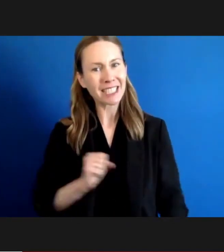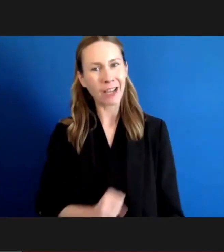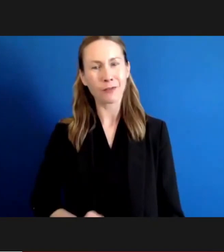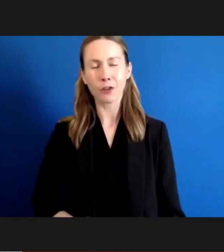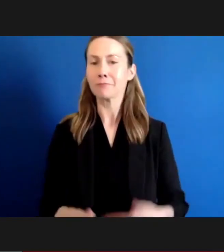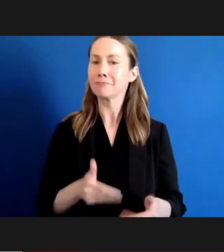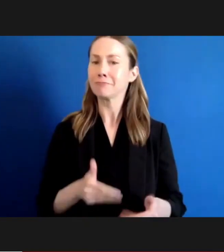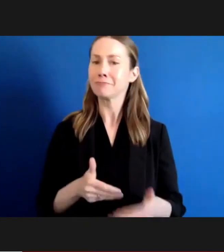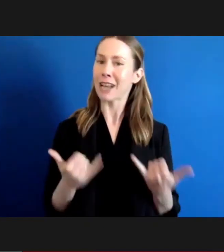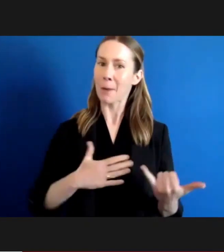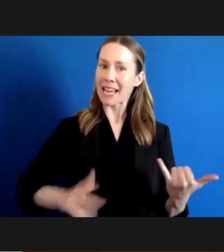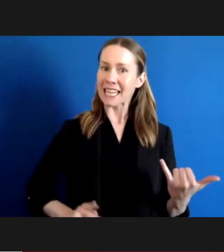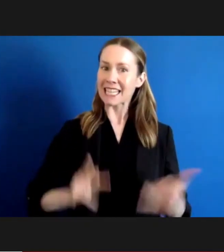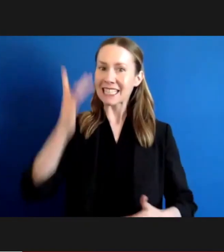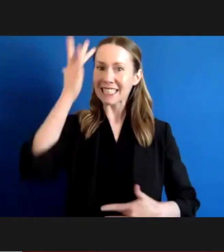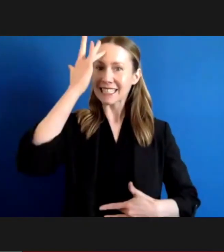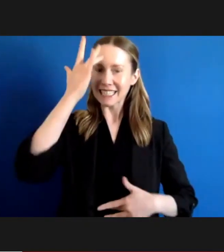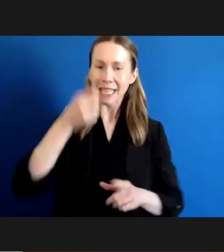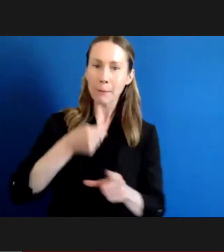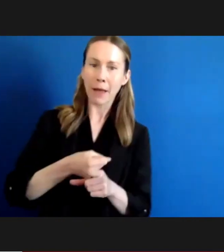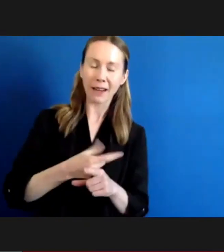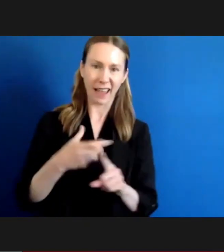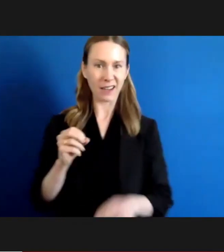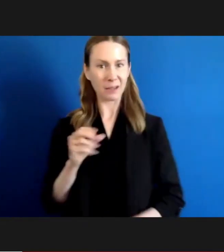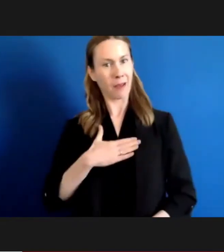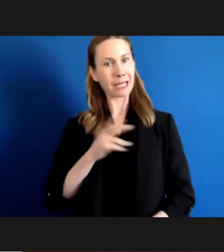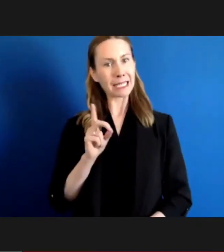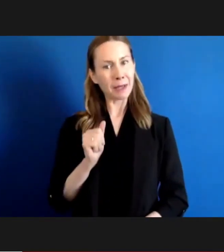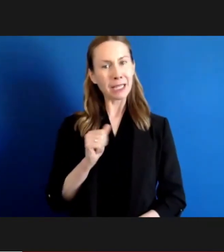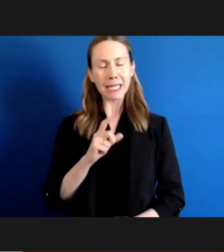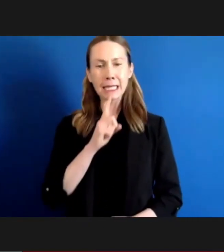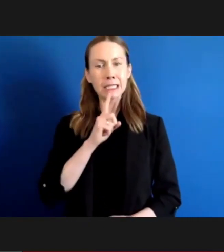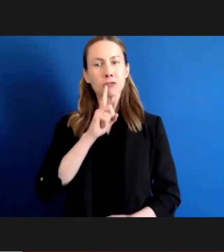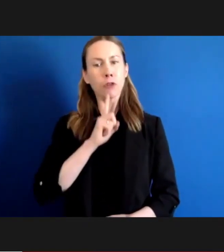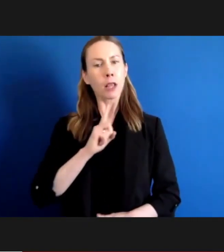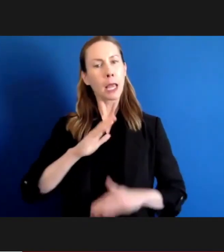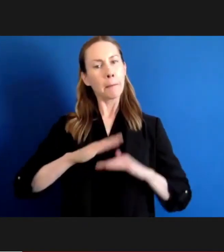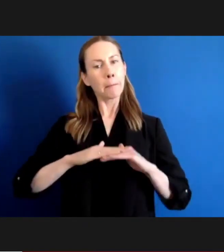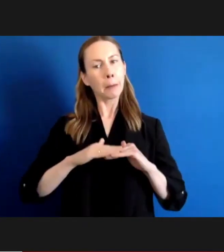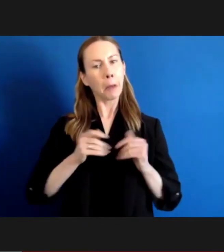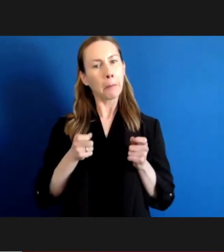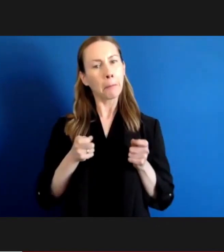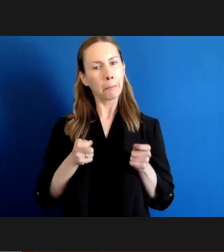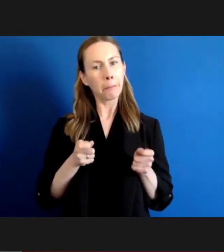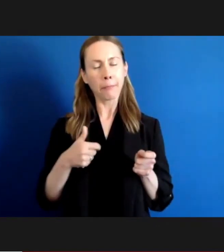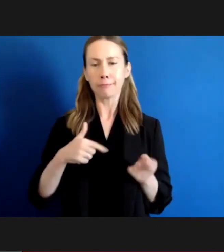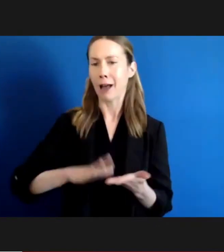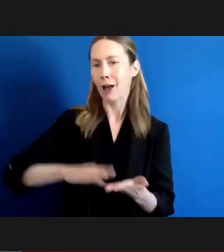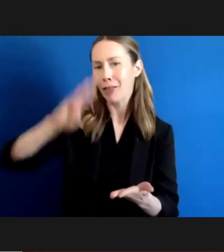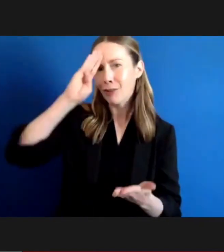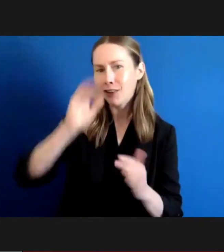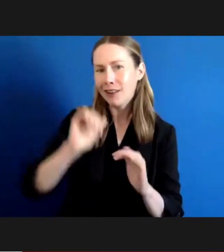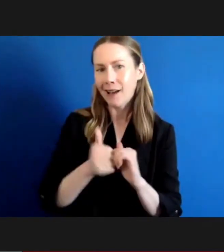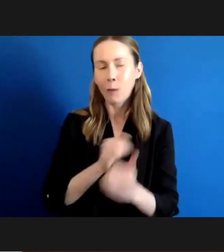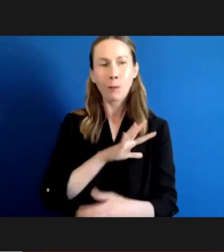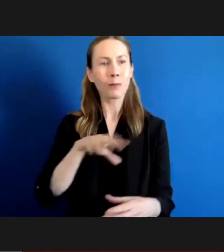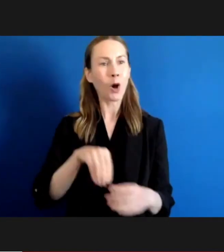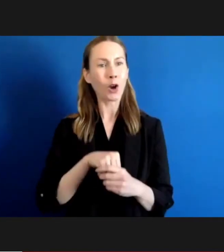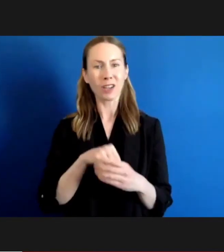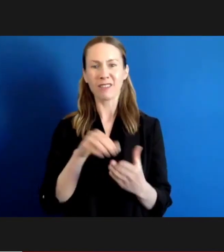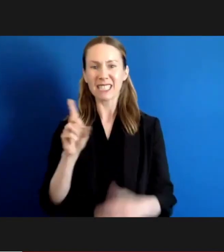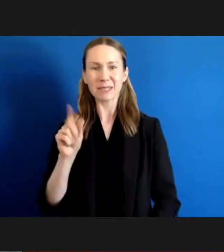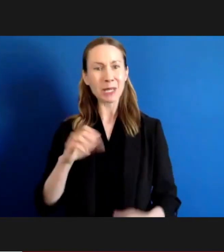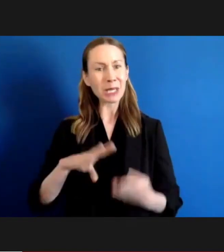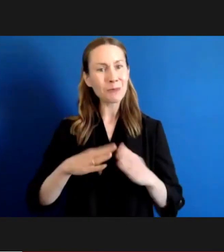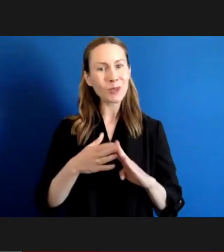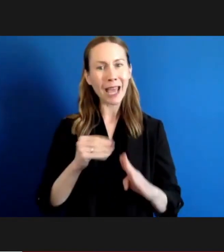kidney disease and disability from it is at a minimum, I have learned how being a part of the disability community